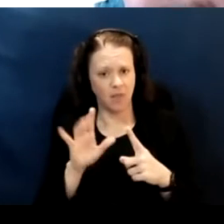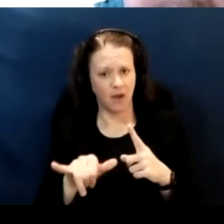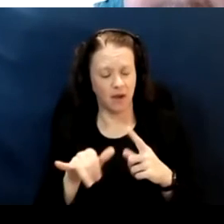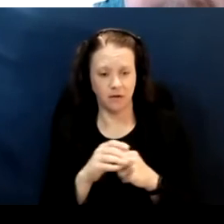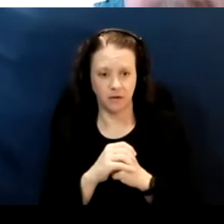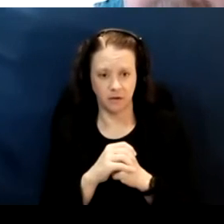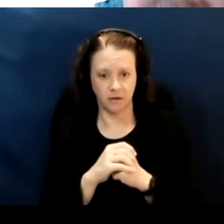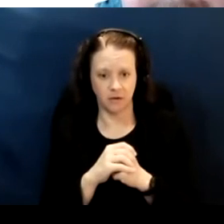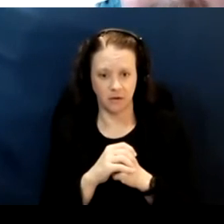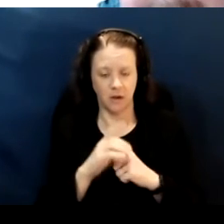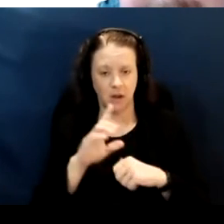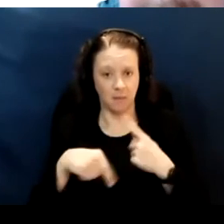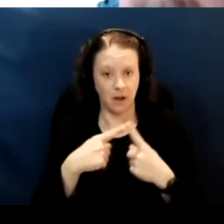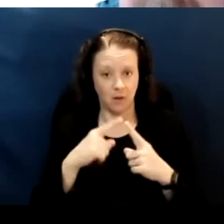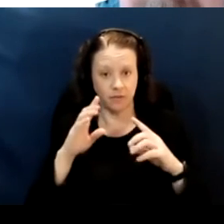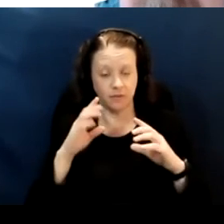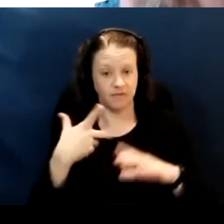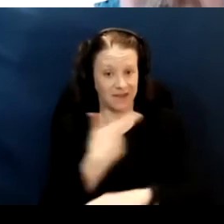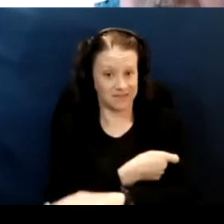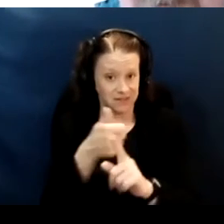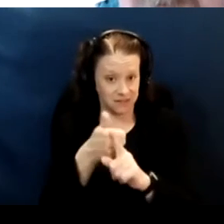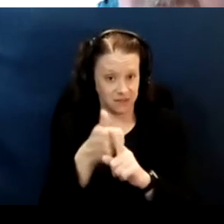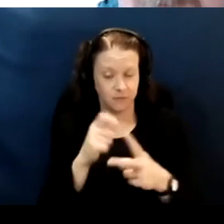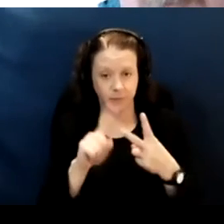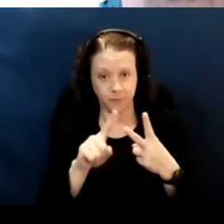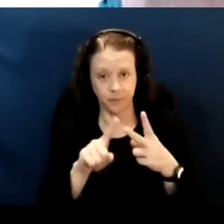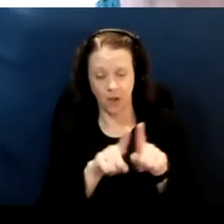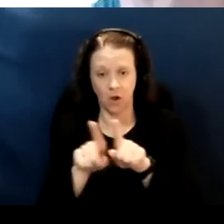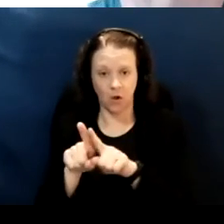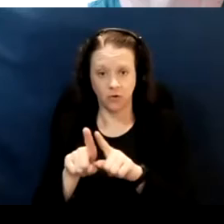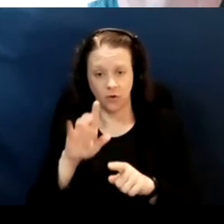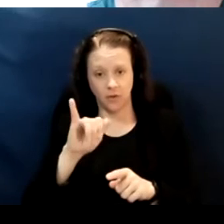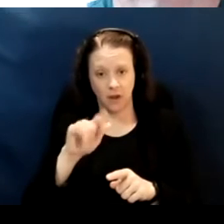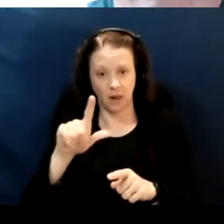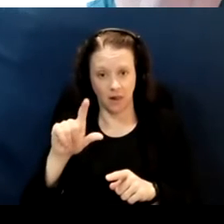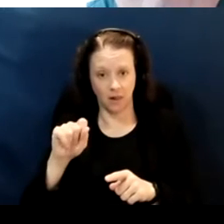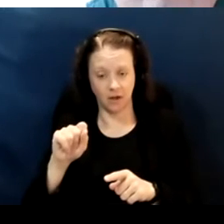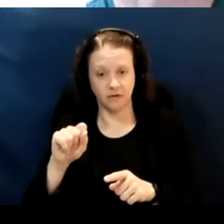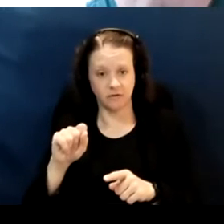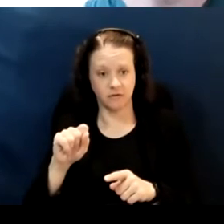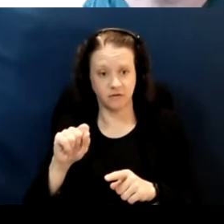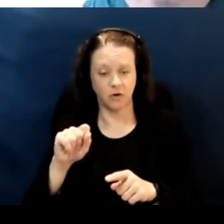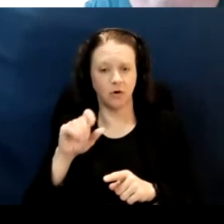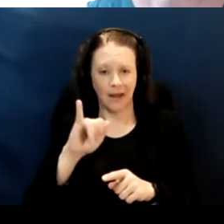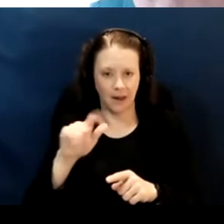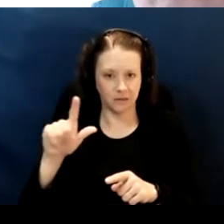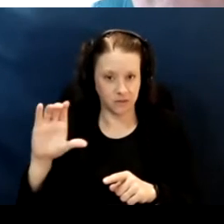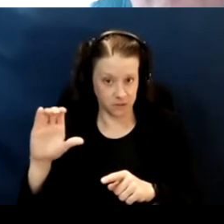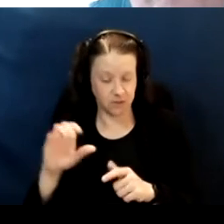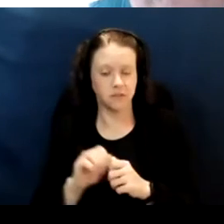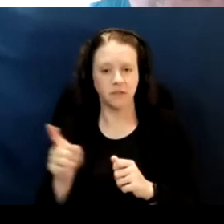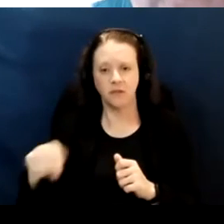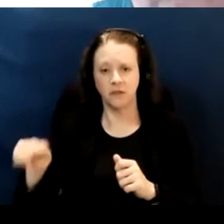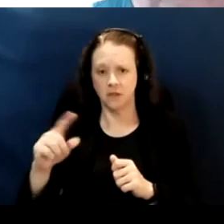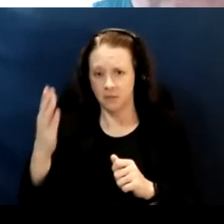about the vaccine. I would go also with the ILS's, the ILCs, knowing